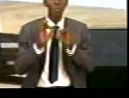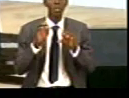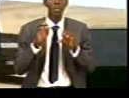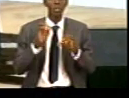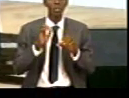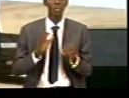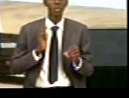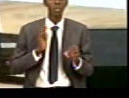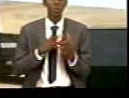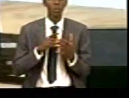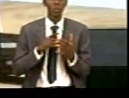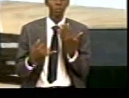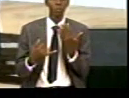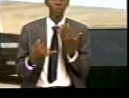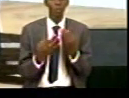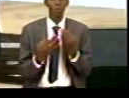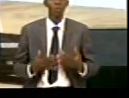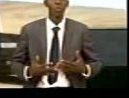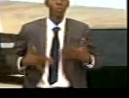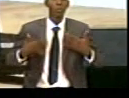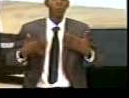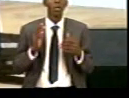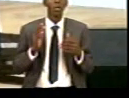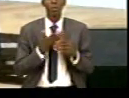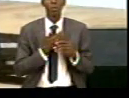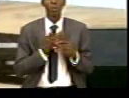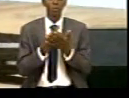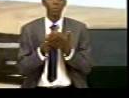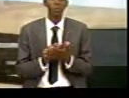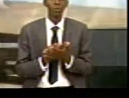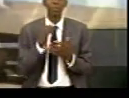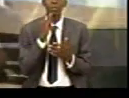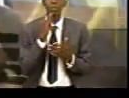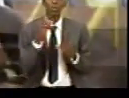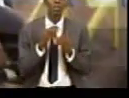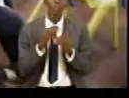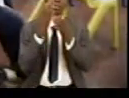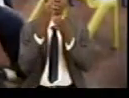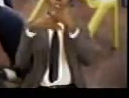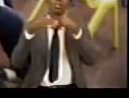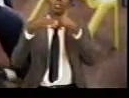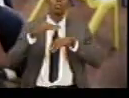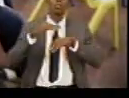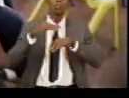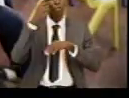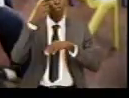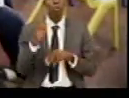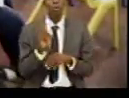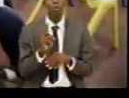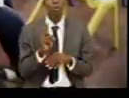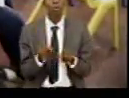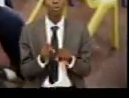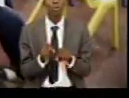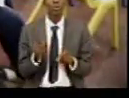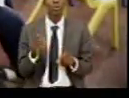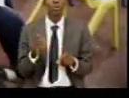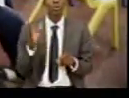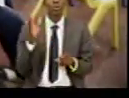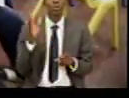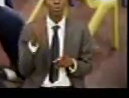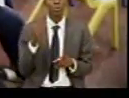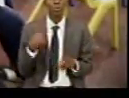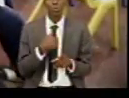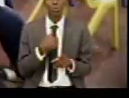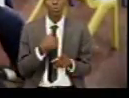every day, our conversation is in heaven, from whence also we look for the Savior,